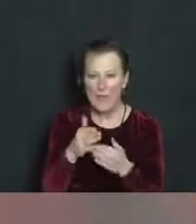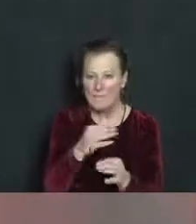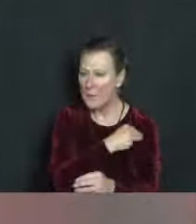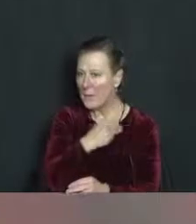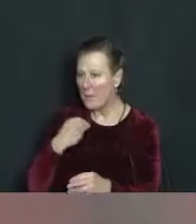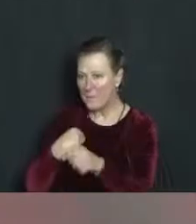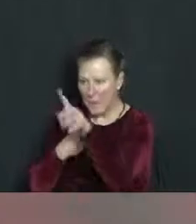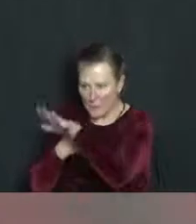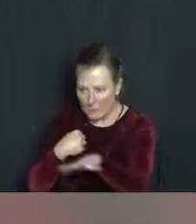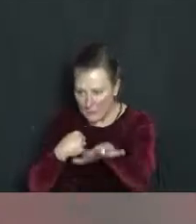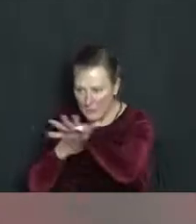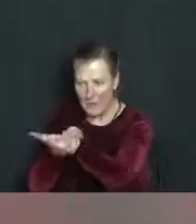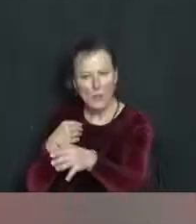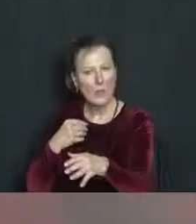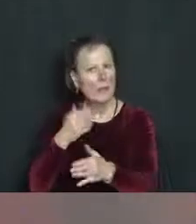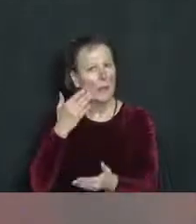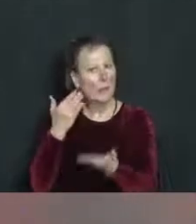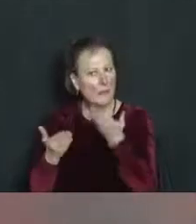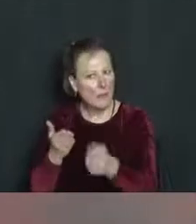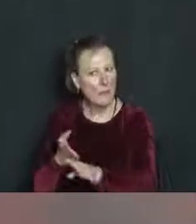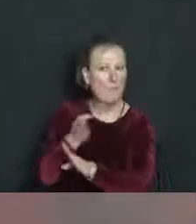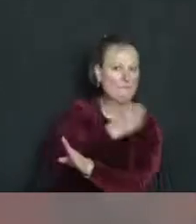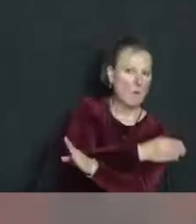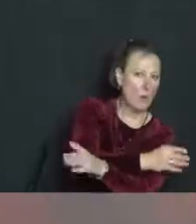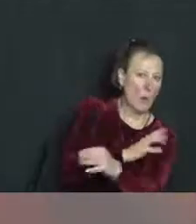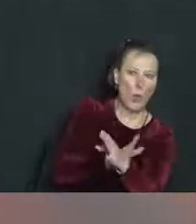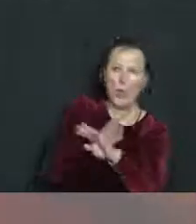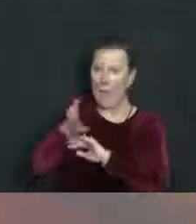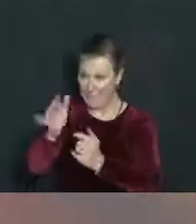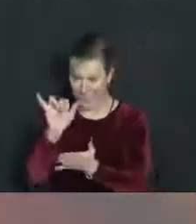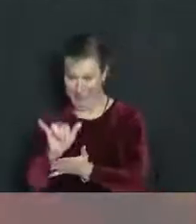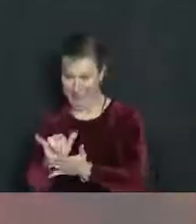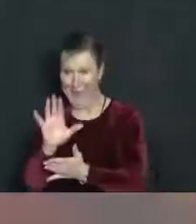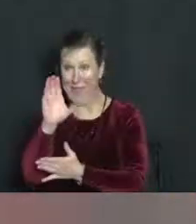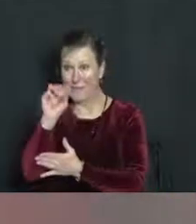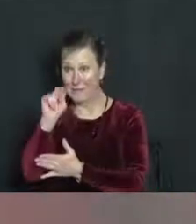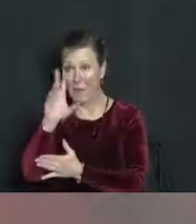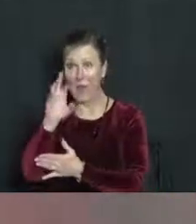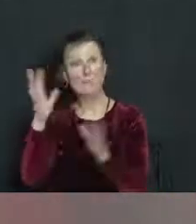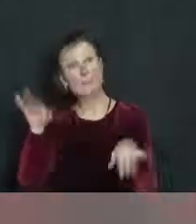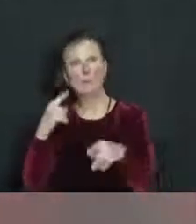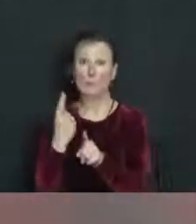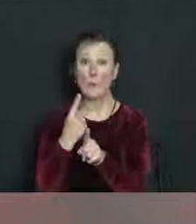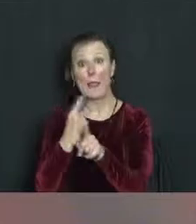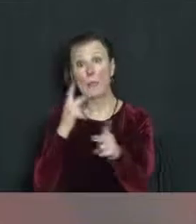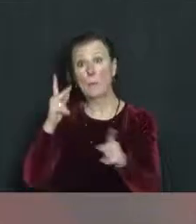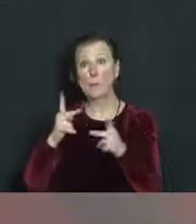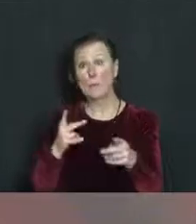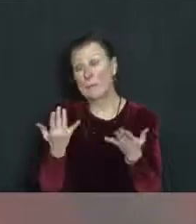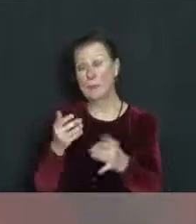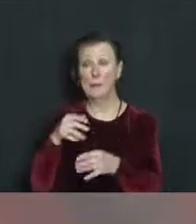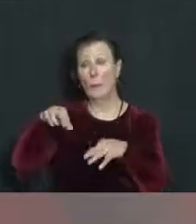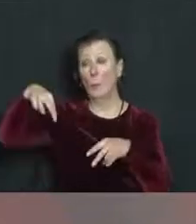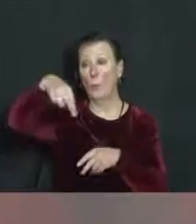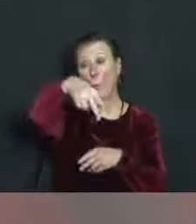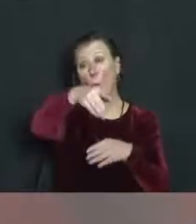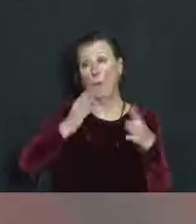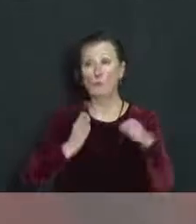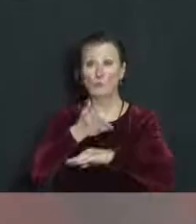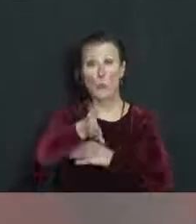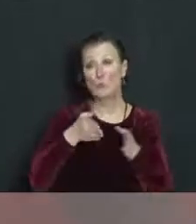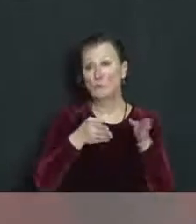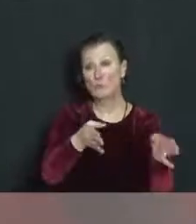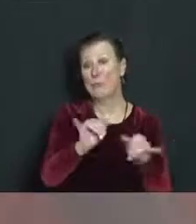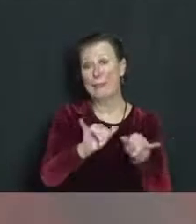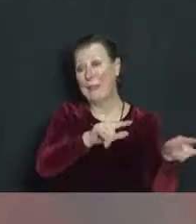chorus might have been before or after the concert, just regular folks, jaywalkers like the rest of us, I suspect.